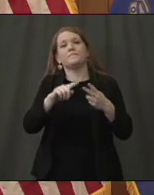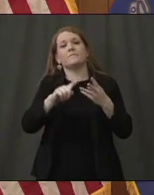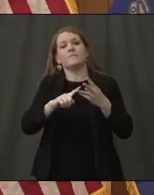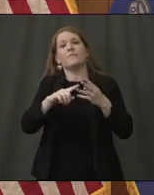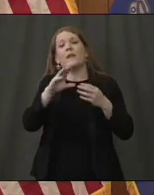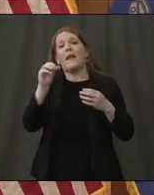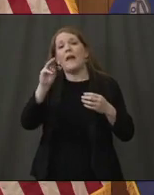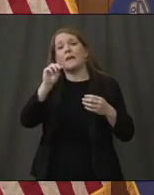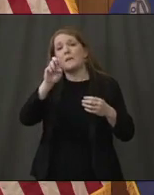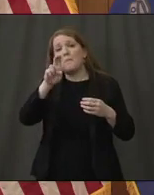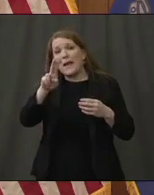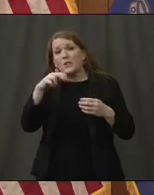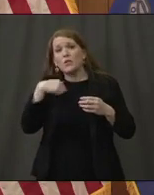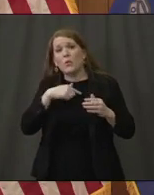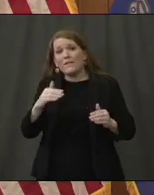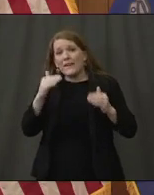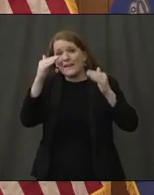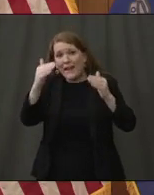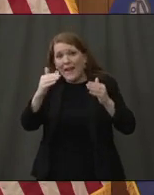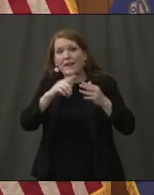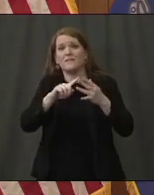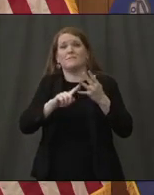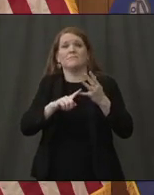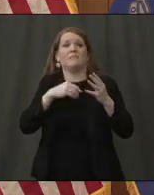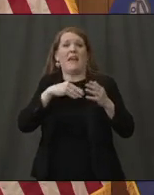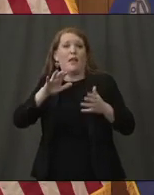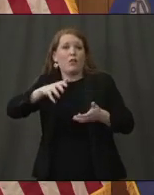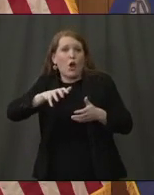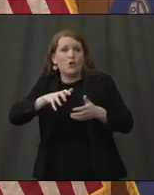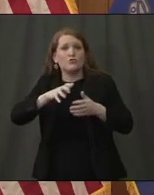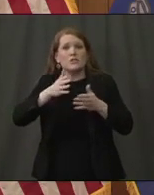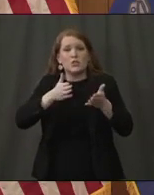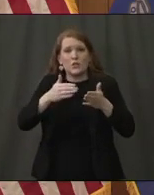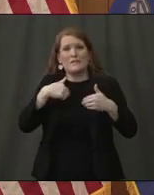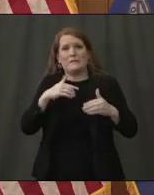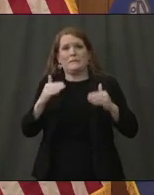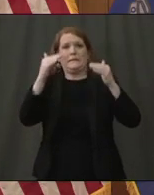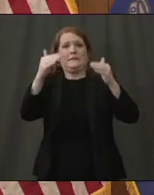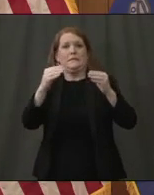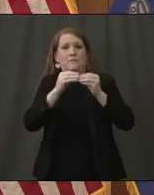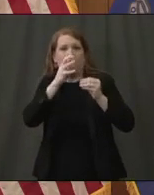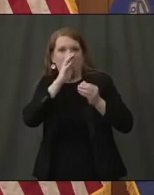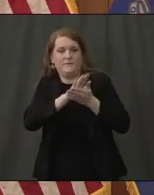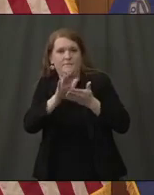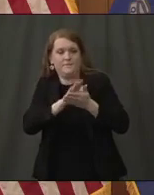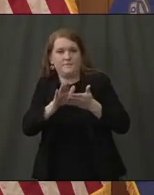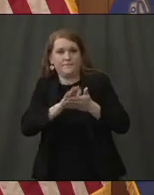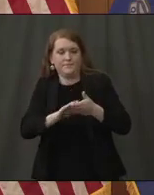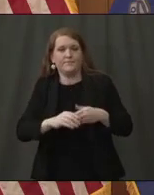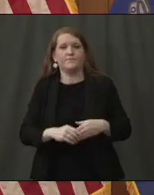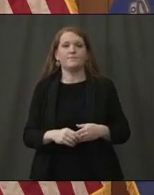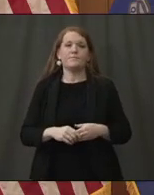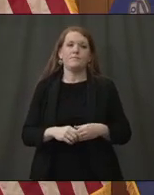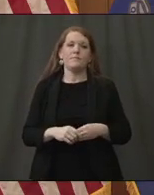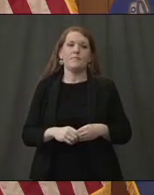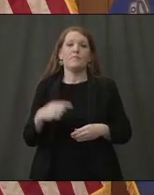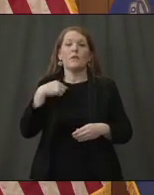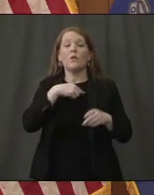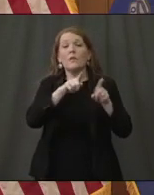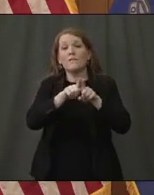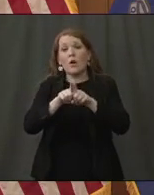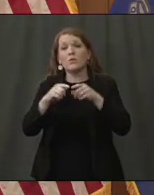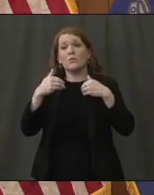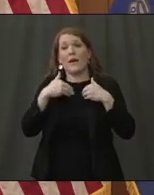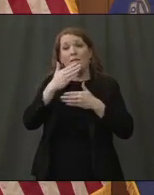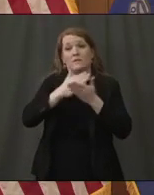commissary services. Simultaneous to these operational efforts, we've continued with discretionary releases, which include